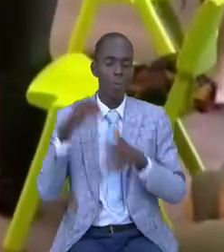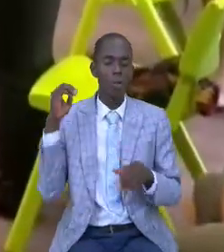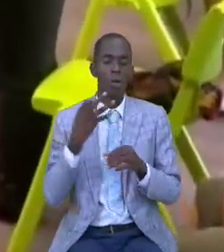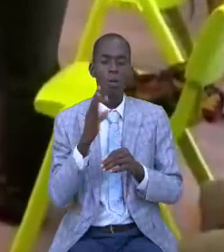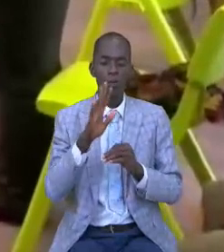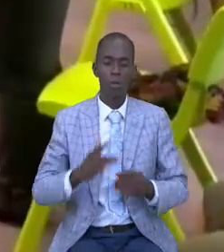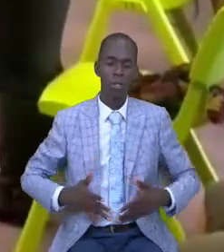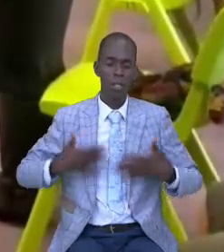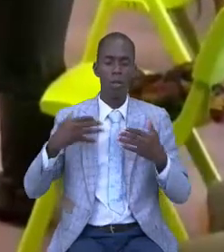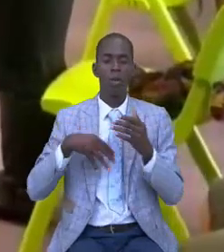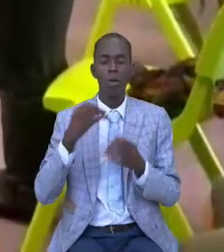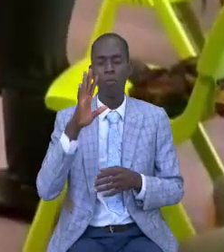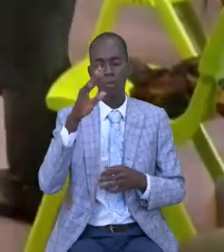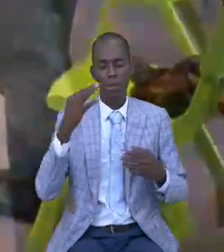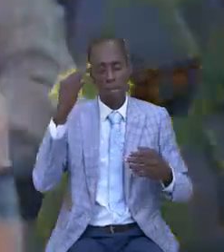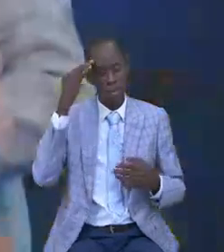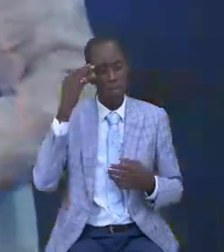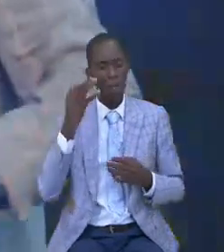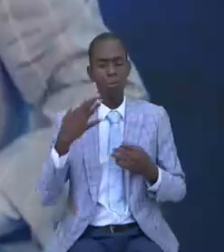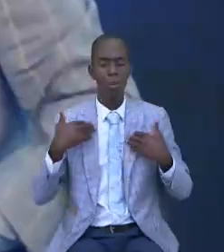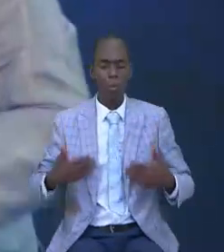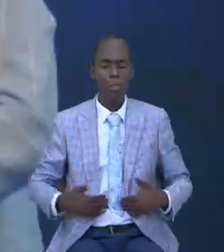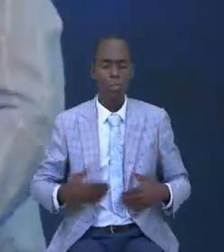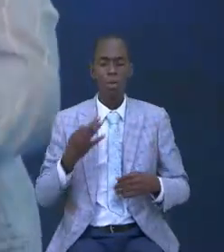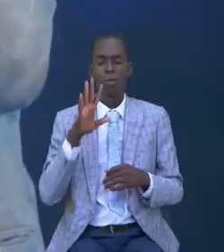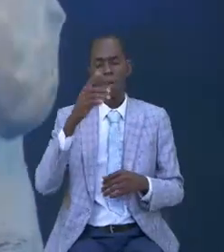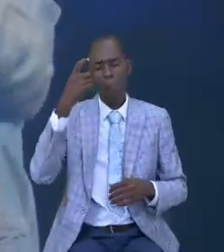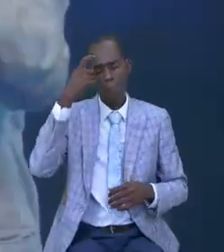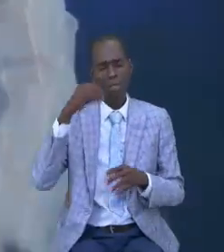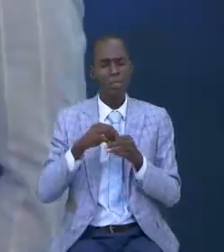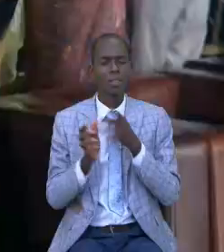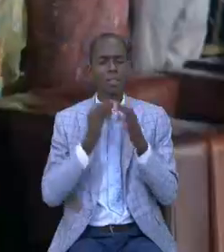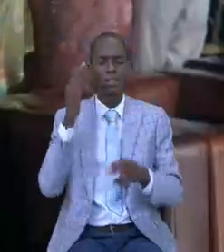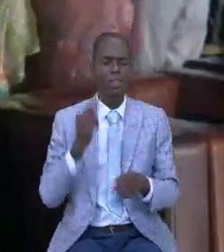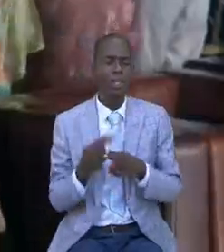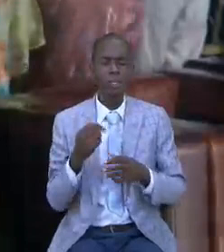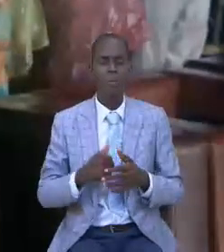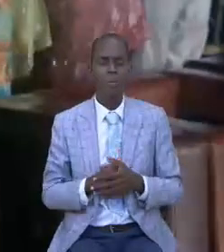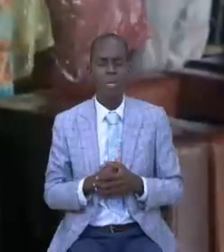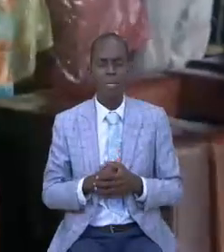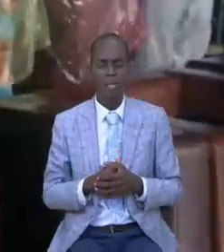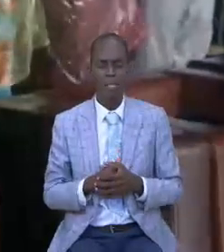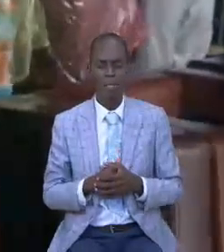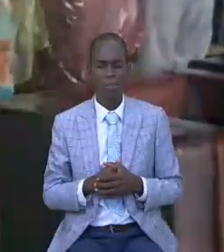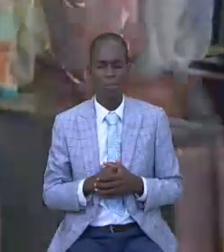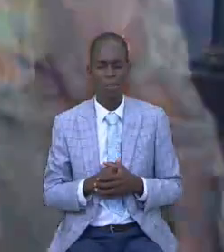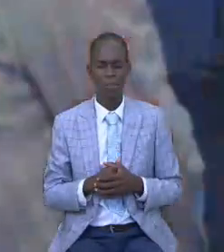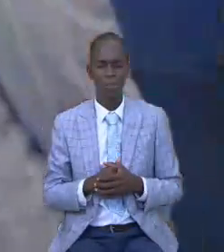your life, of your health, of your body, of your mind, in Jesus' name.